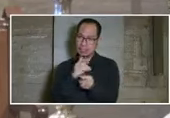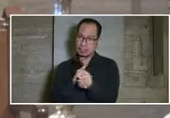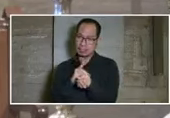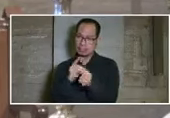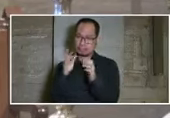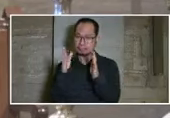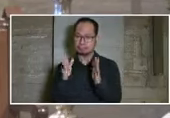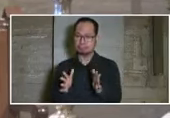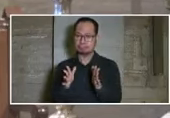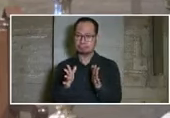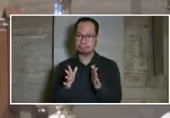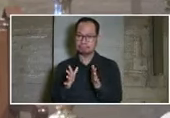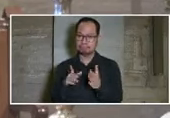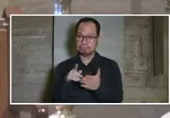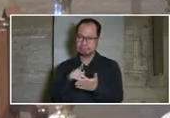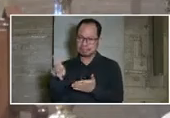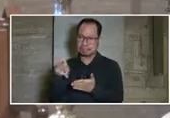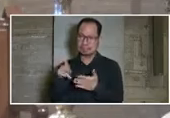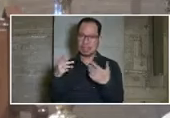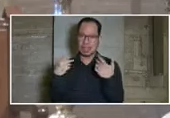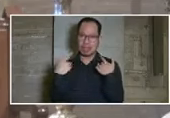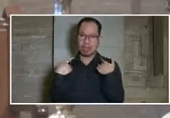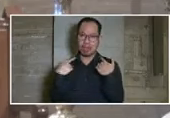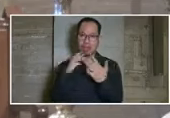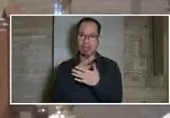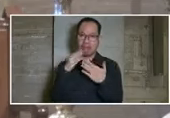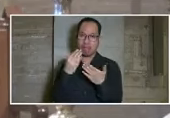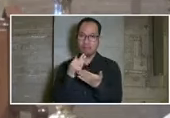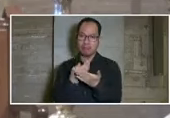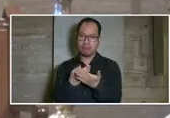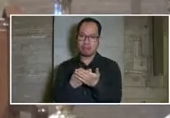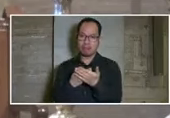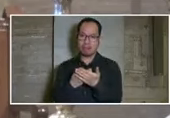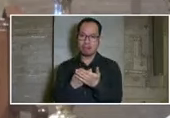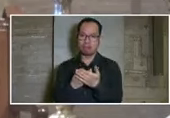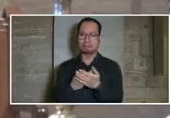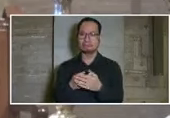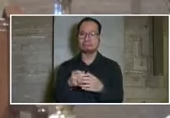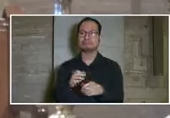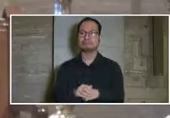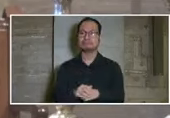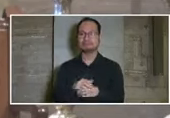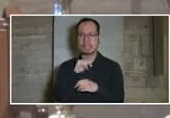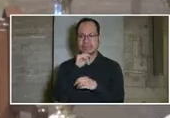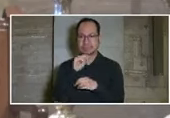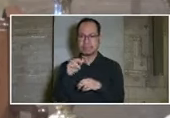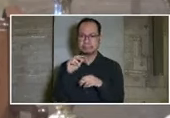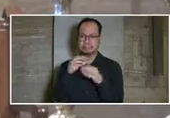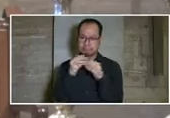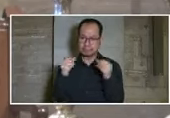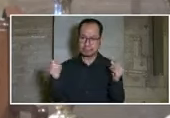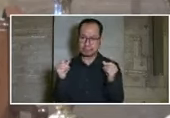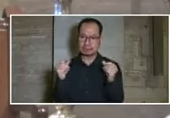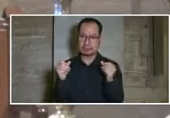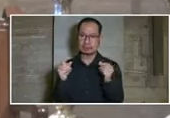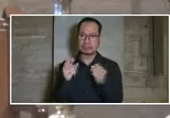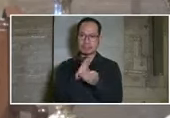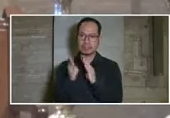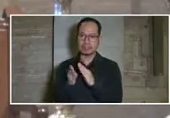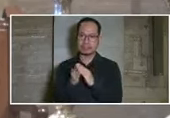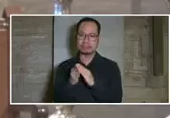had spent all that she had. Yet she was not helped, but only grew